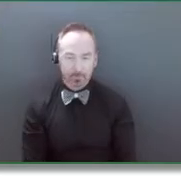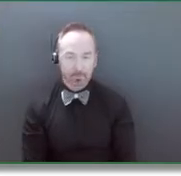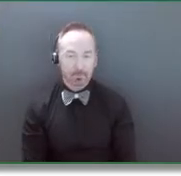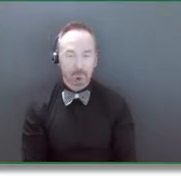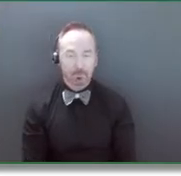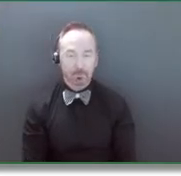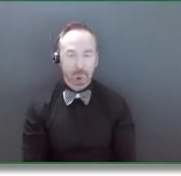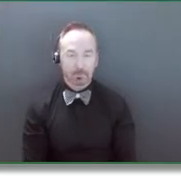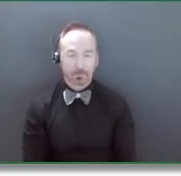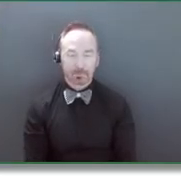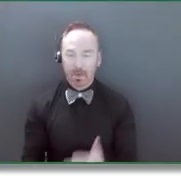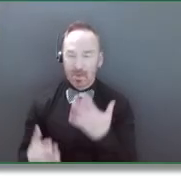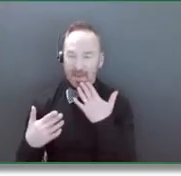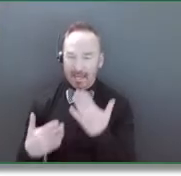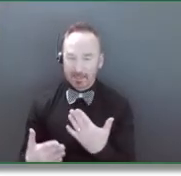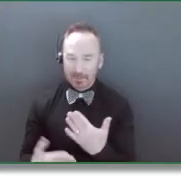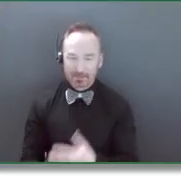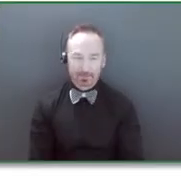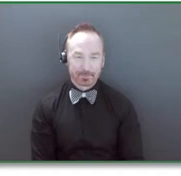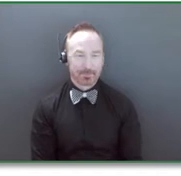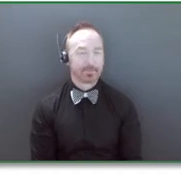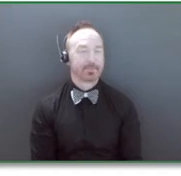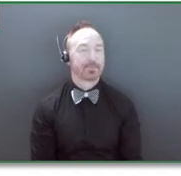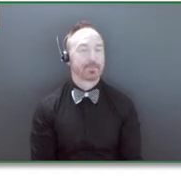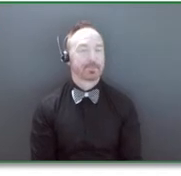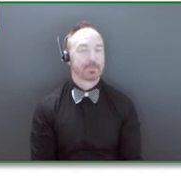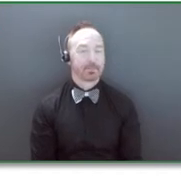Hi, my name's Simon Darcy.